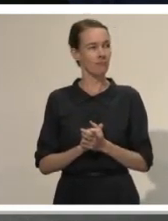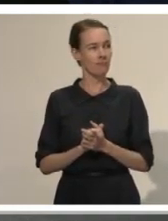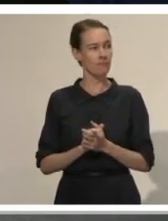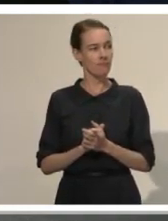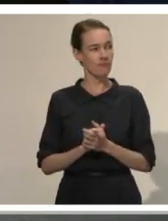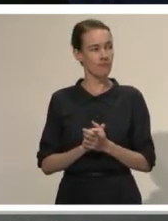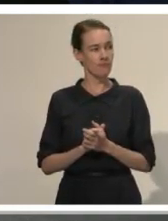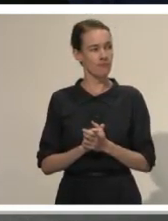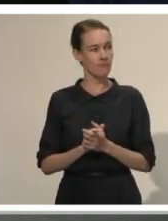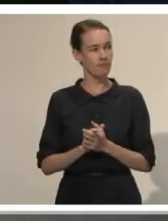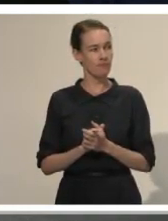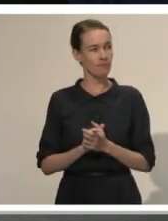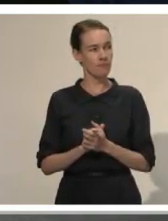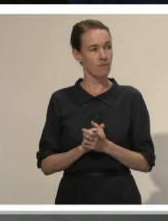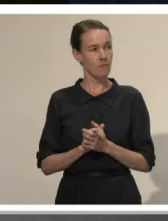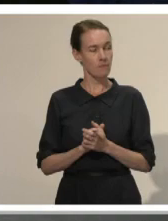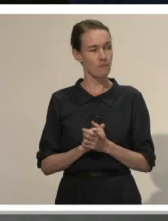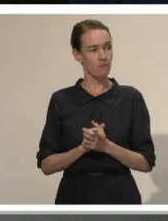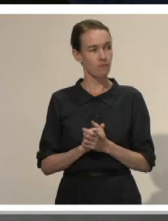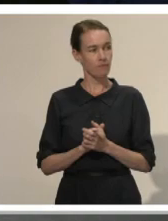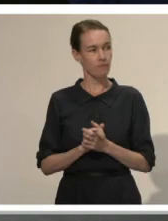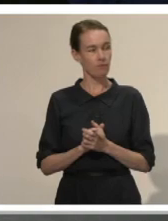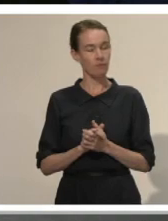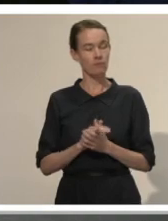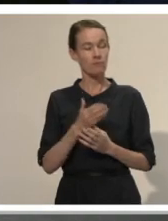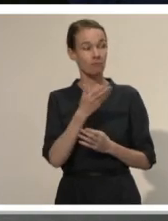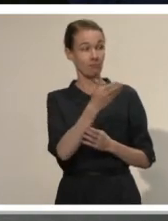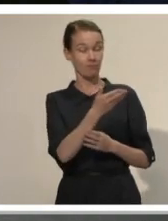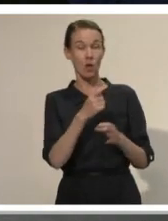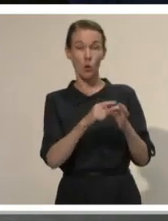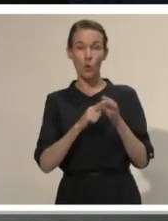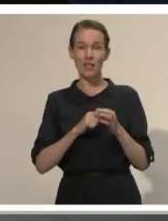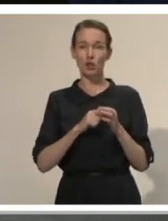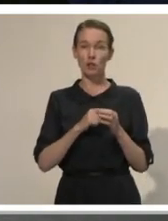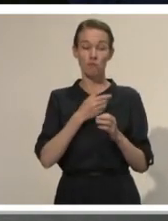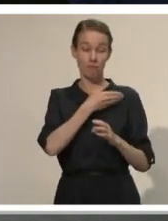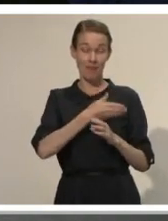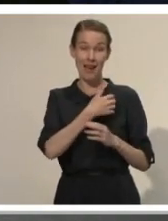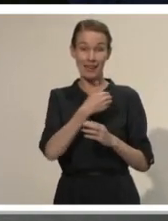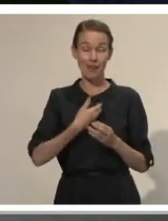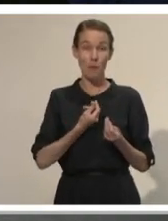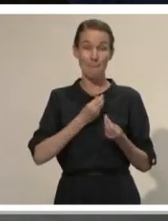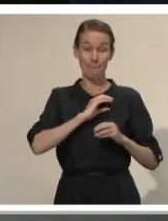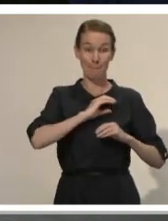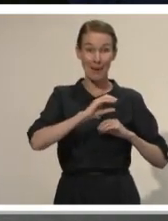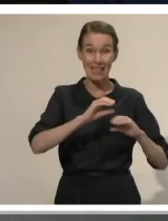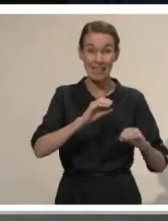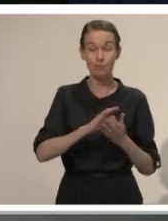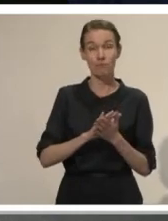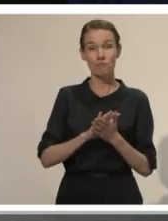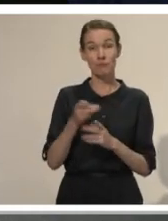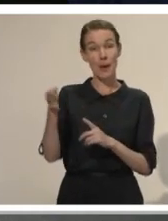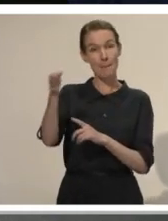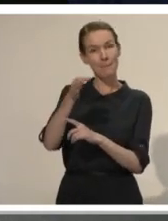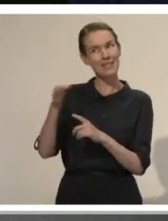stimulus packages, and New Zealand is no exception. Speaking to people in the Pacific and developing countries, as I've done in the last couple of weeks, reporting on Tropical Cyclone Harold, lots